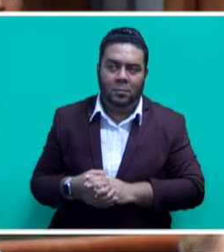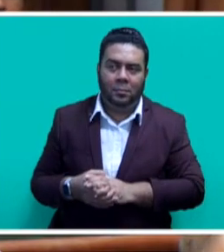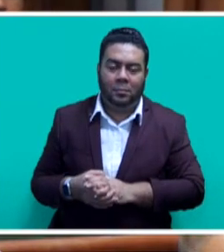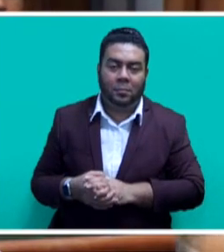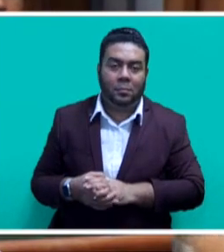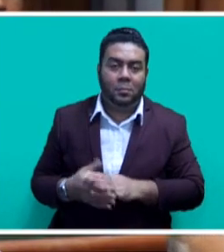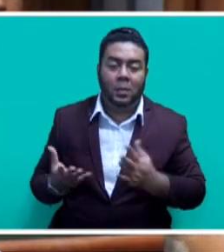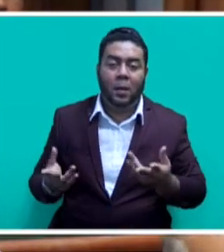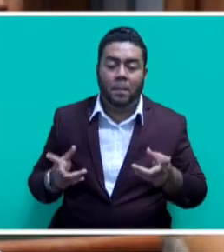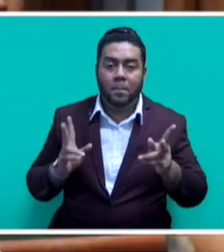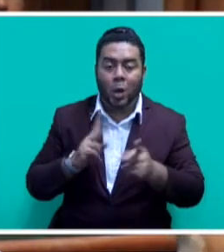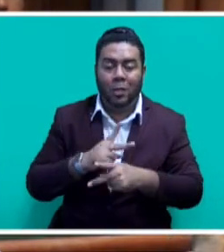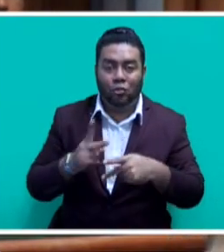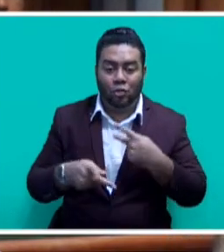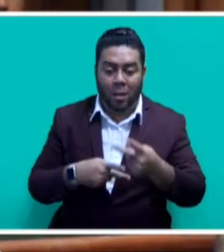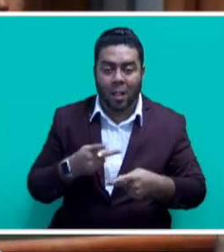At production level,